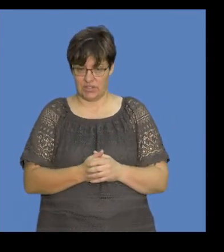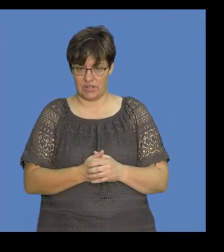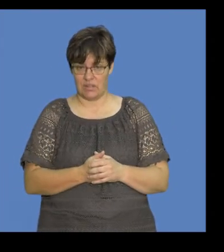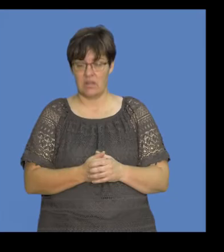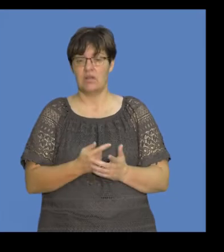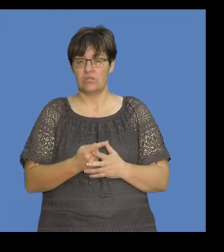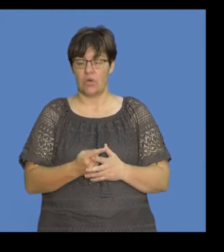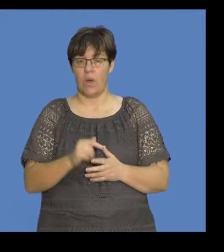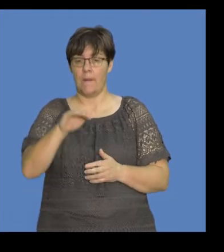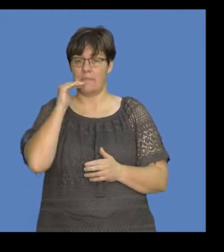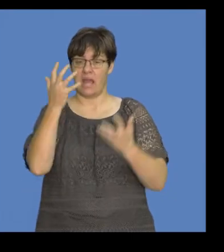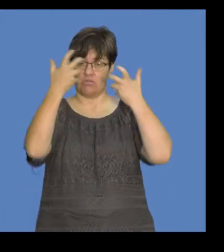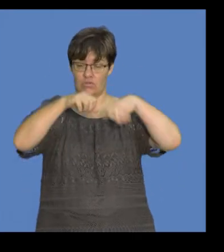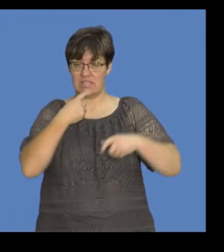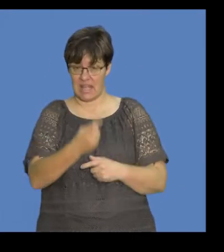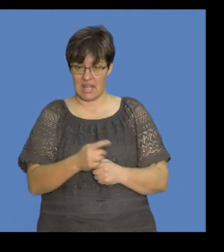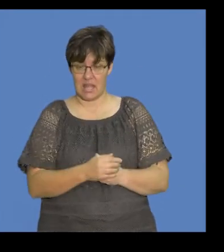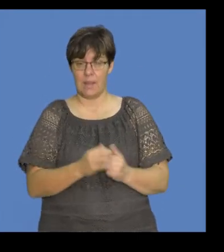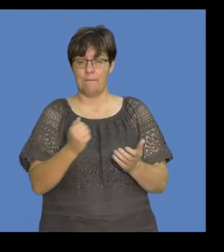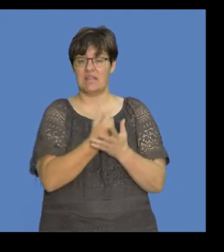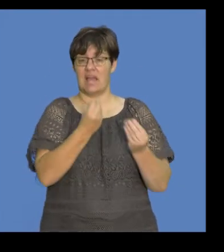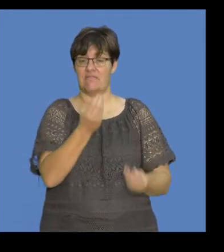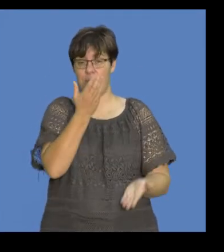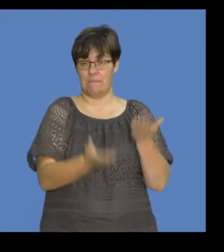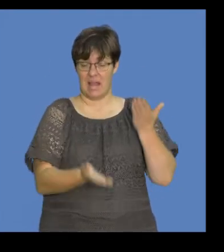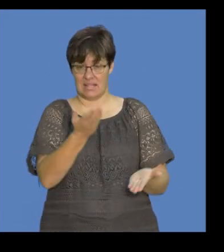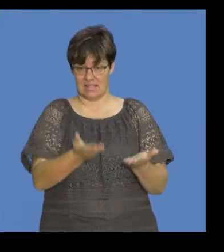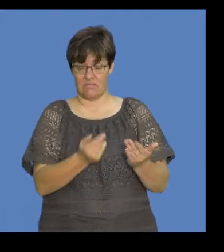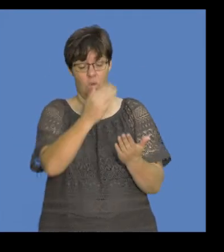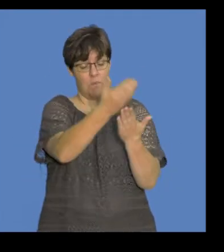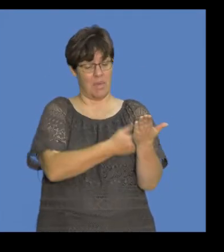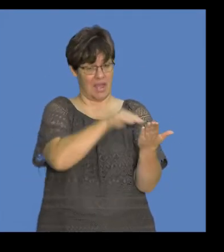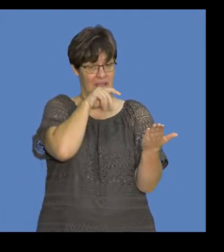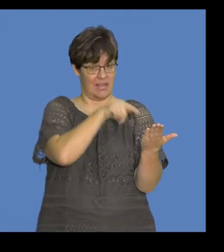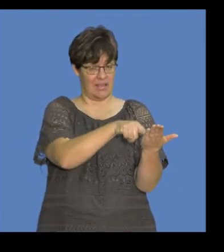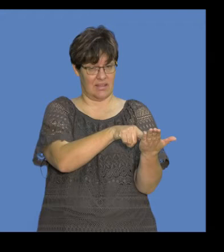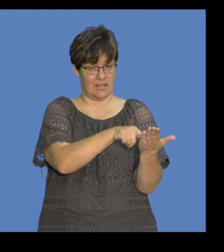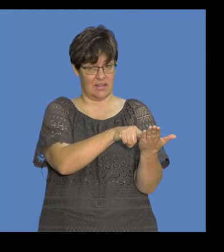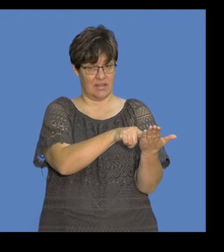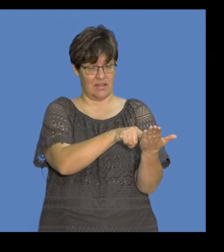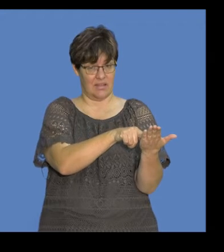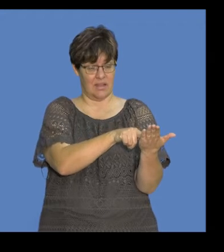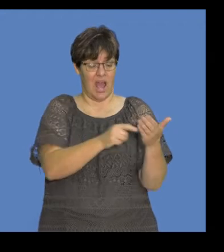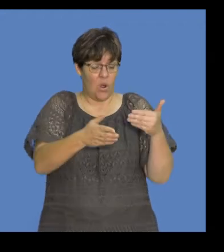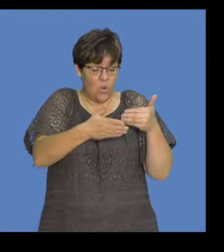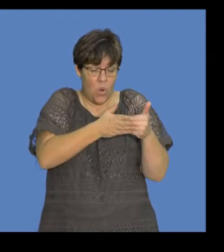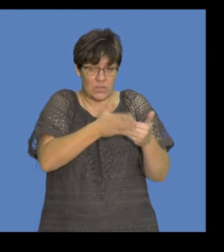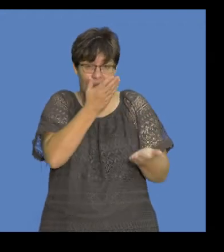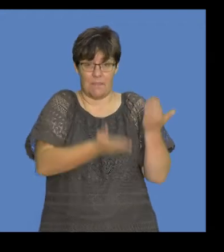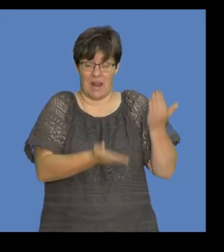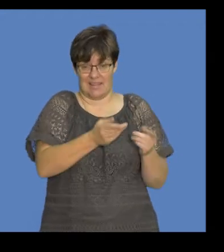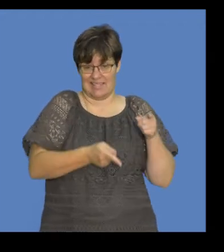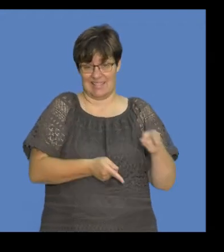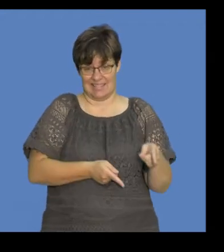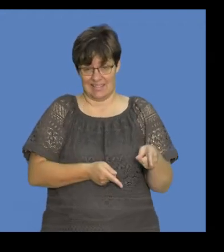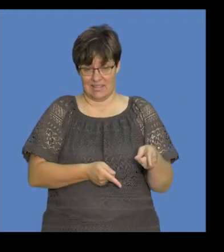your bank reconciliation statement have? It must have your balance as per your bank statement. Now remember, the closing balance as per your